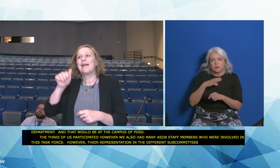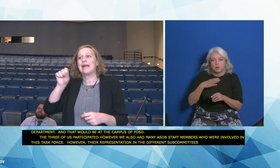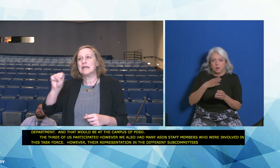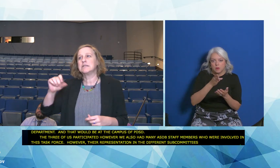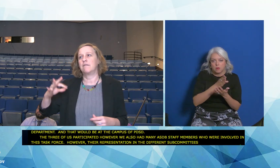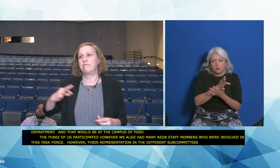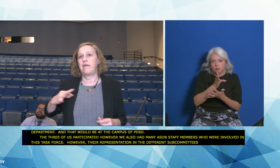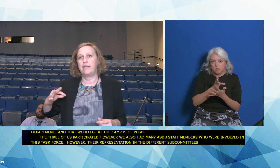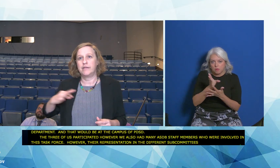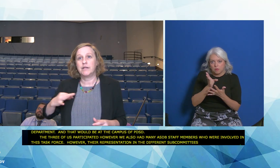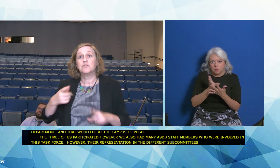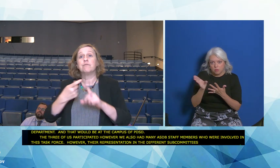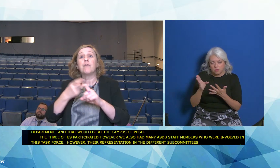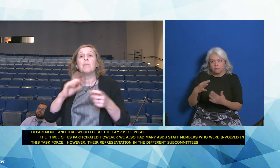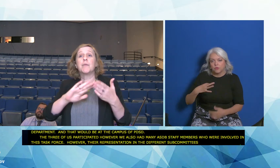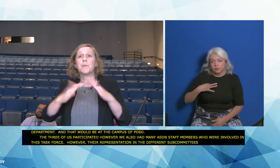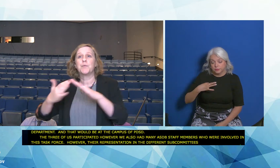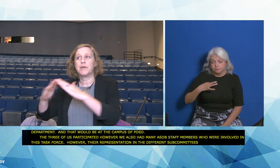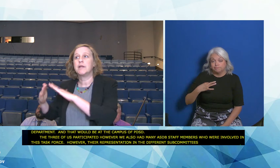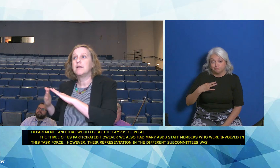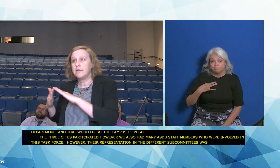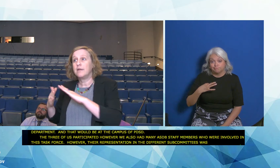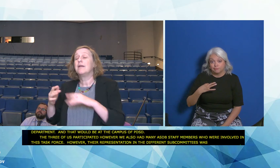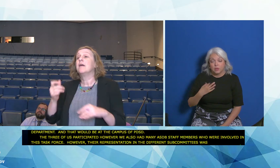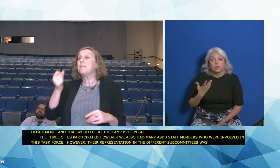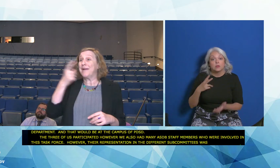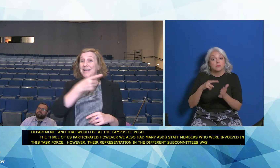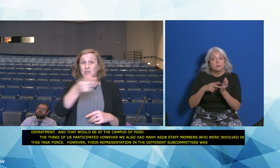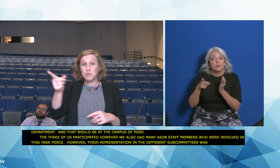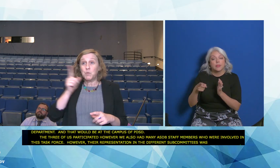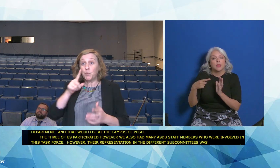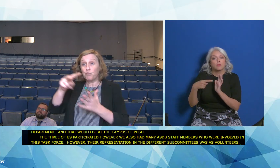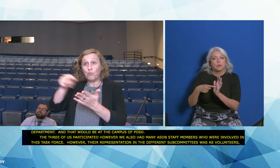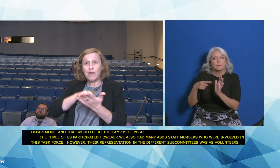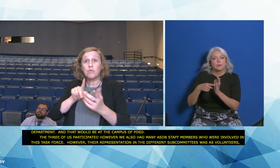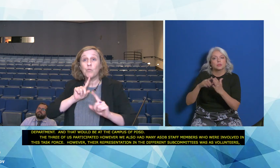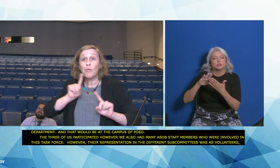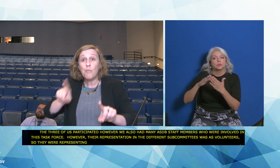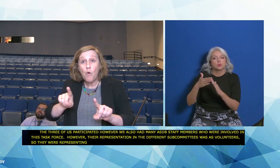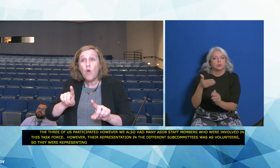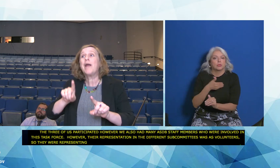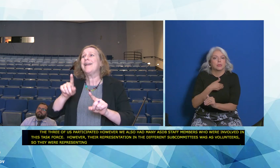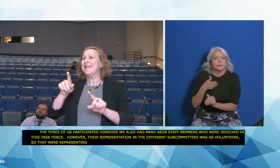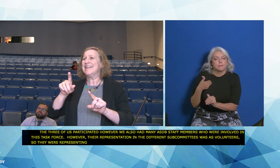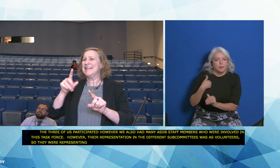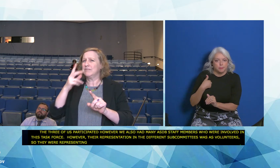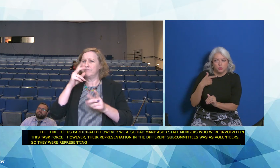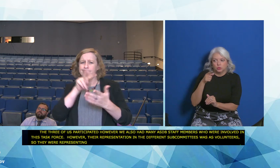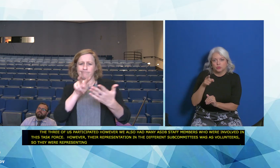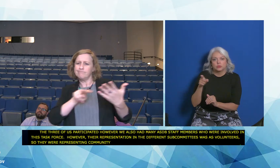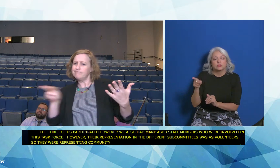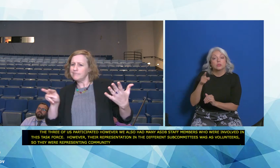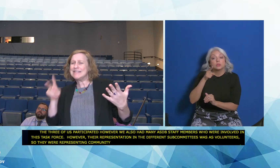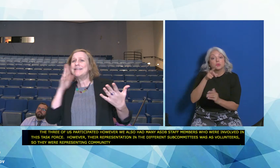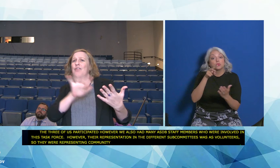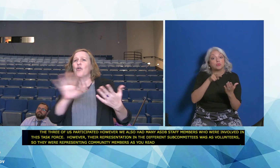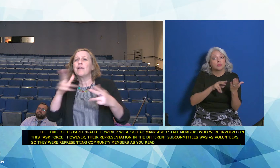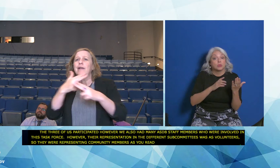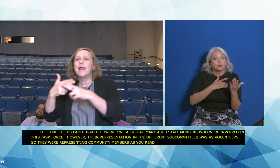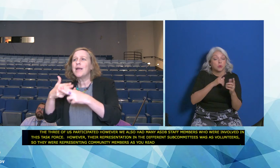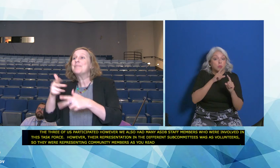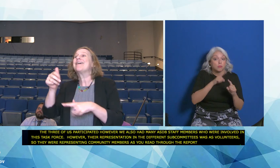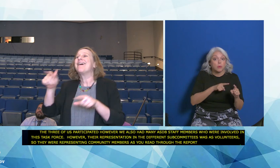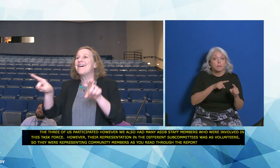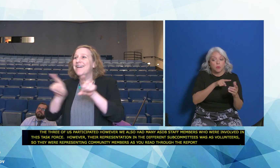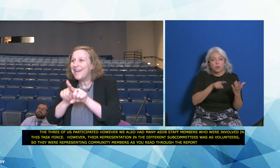was as volunteers. So they were representing community members. As you read through the report, you will